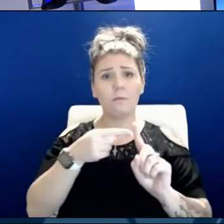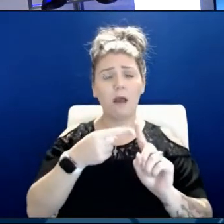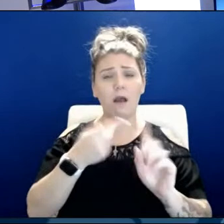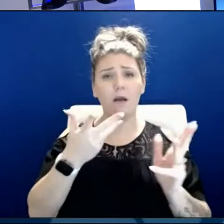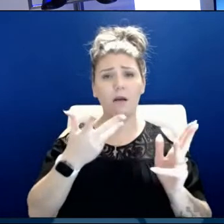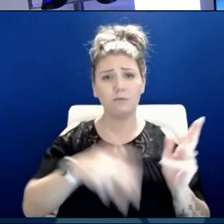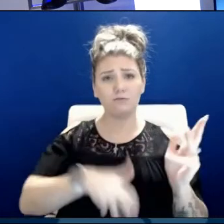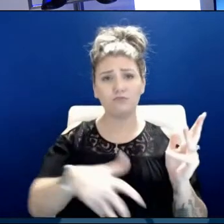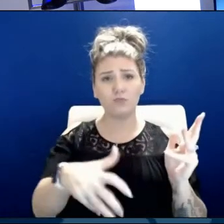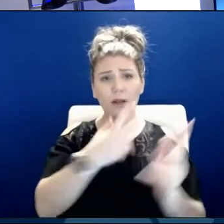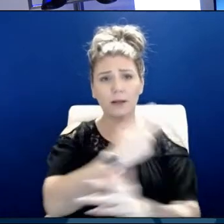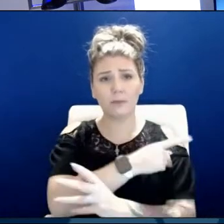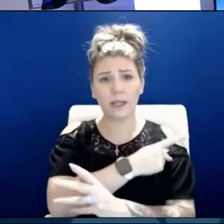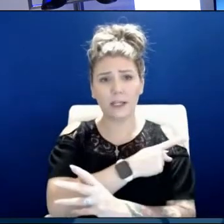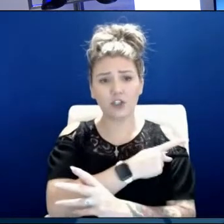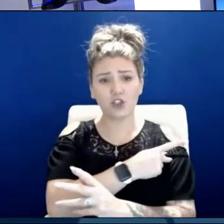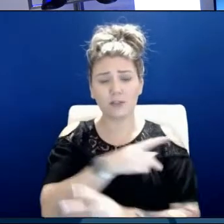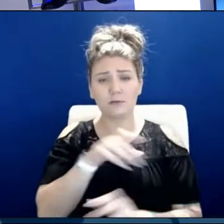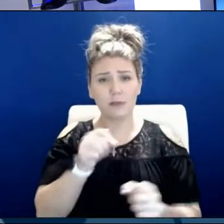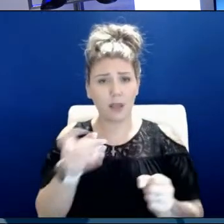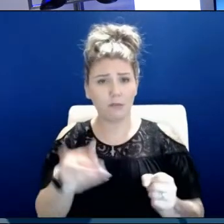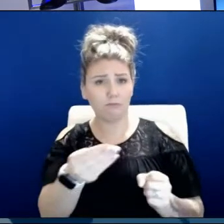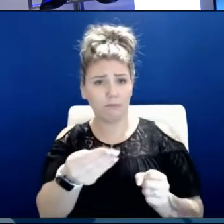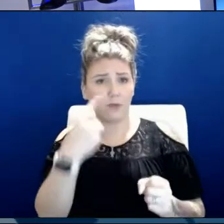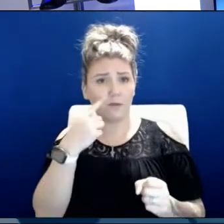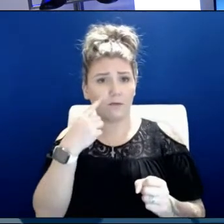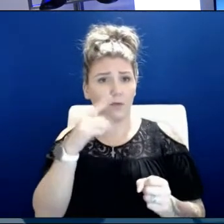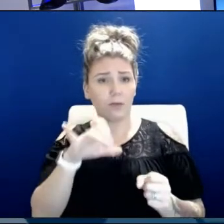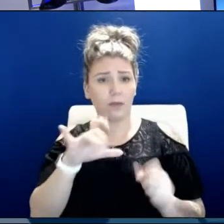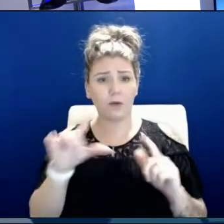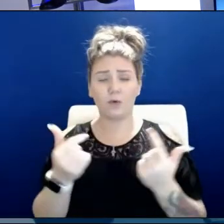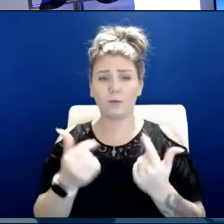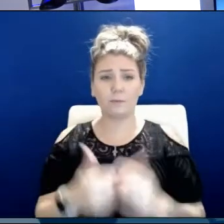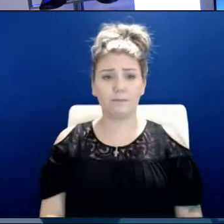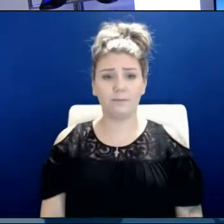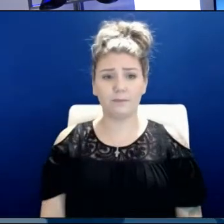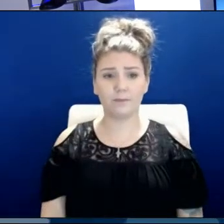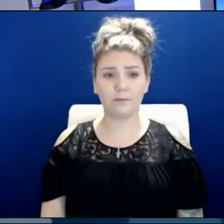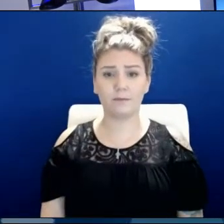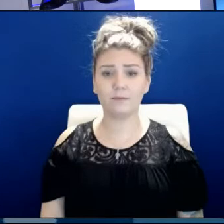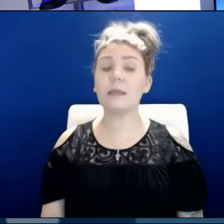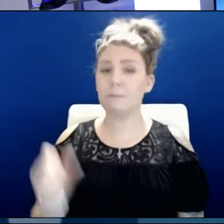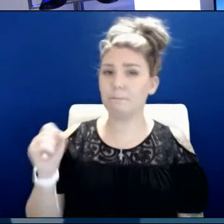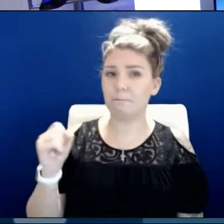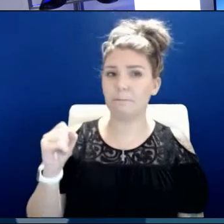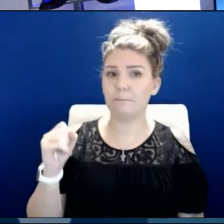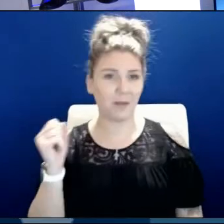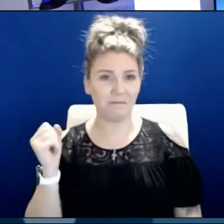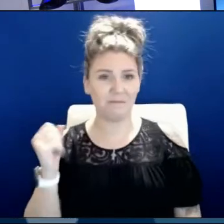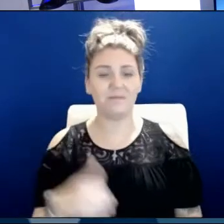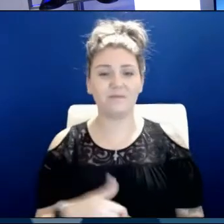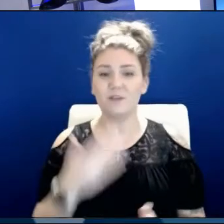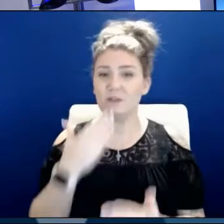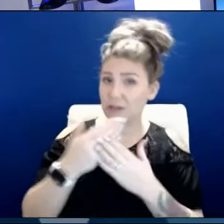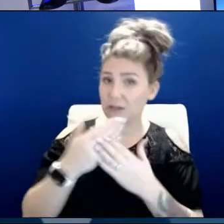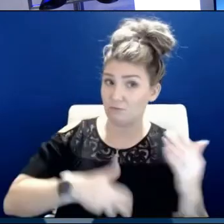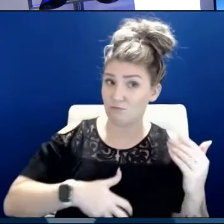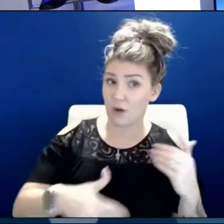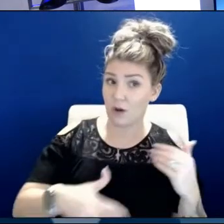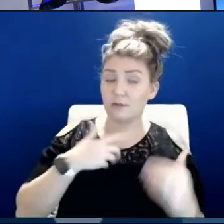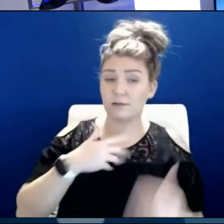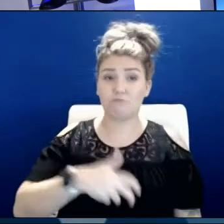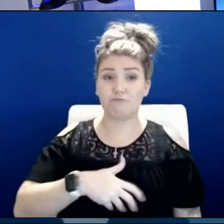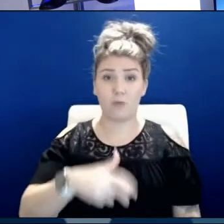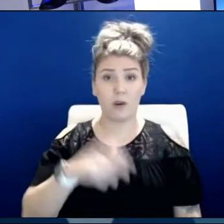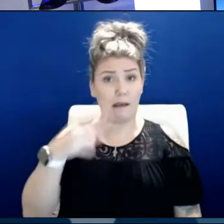we could give in this? Did that work for this group? Yep. Dr. Barr? Yeah, it is. Yep. All right, so good in pregnancy, and we know pregnant patients are at a high risk.